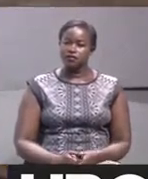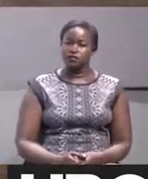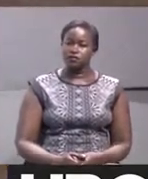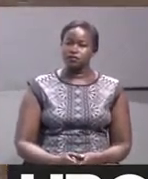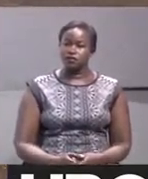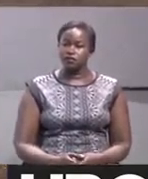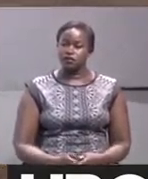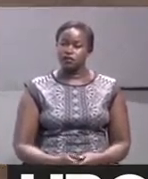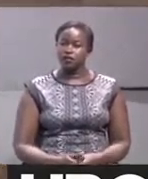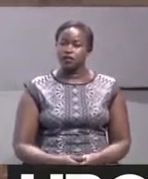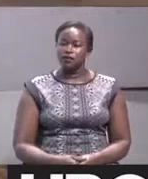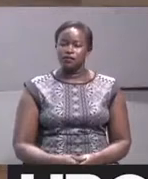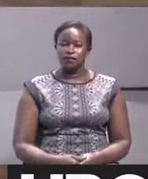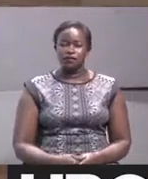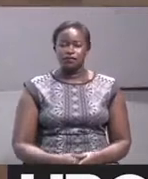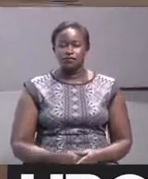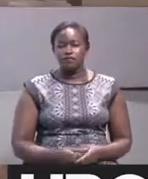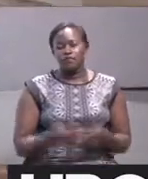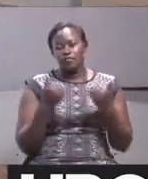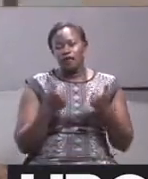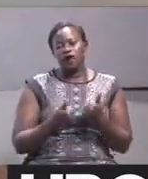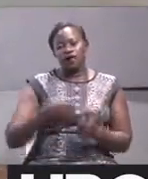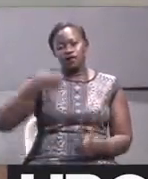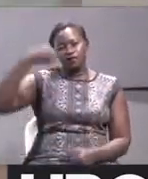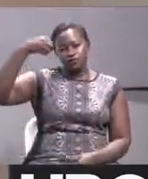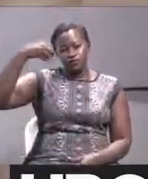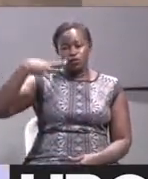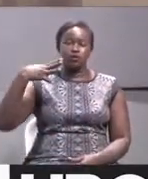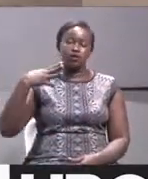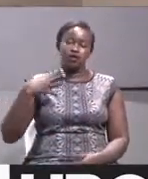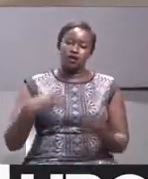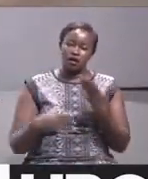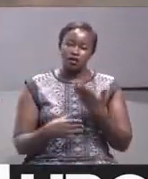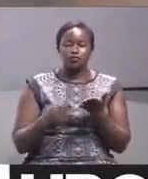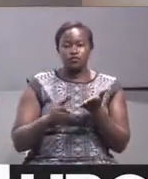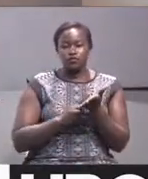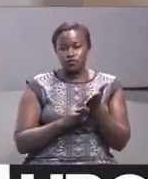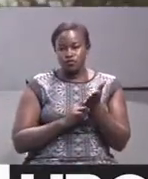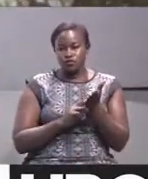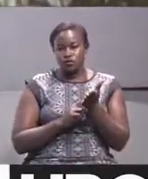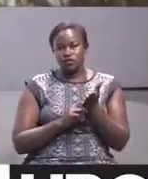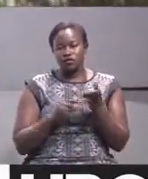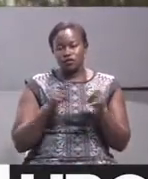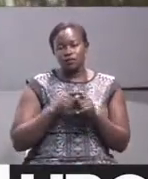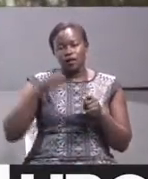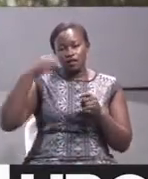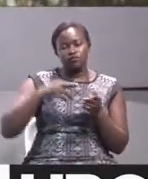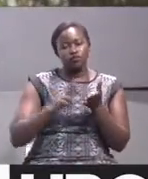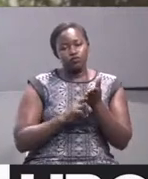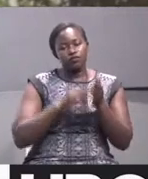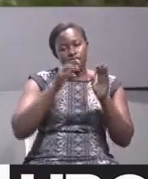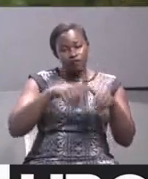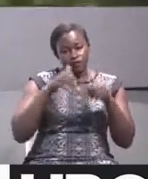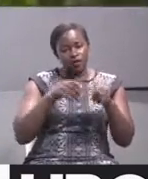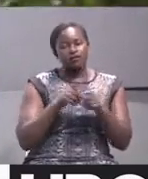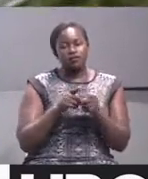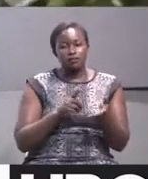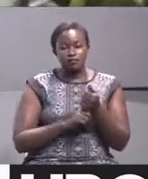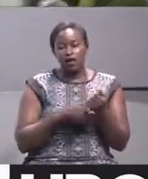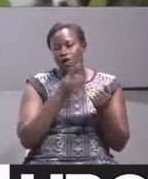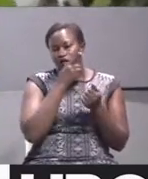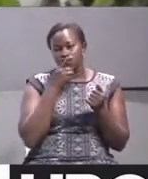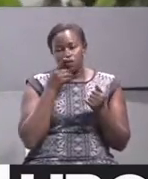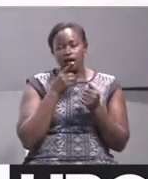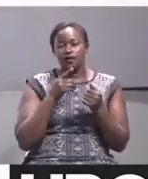Solar dryers and biodigesters are used to produce cooking gas, electricity which is used by farmers as well as benefits of the dry manure,